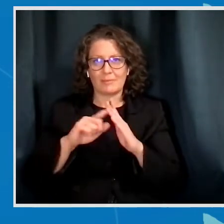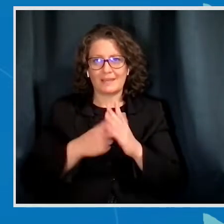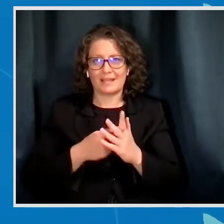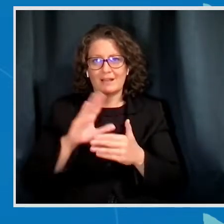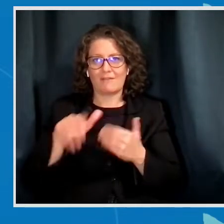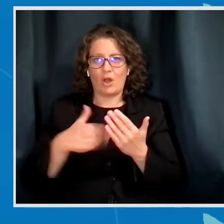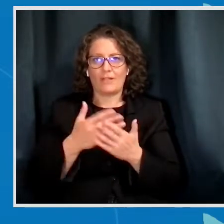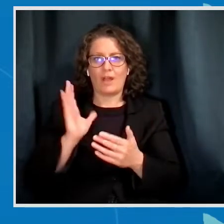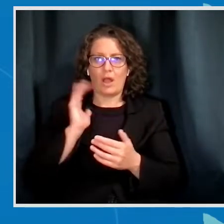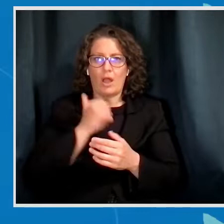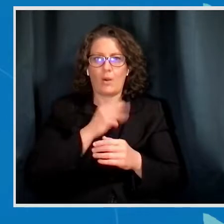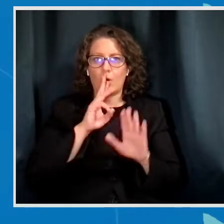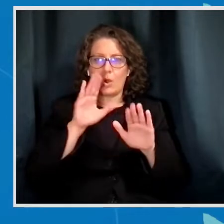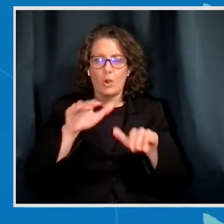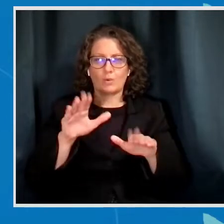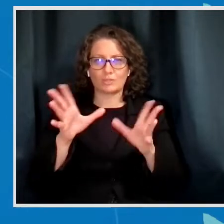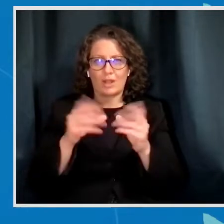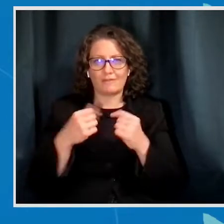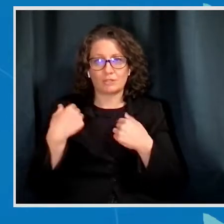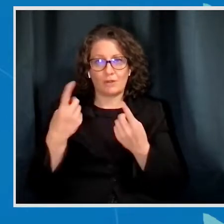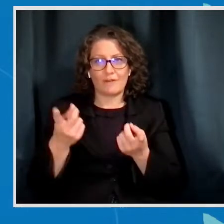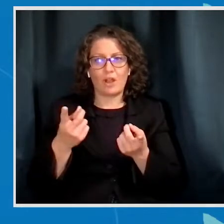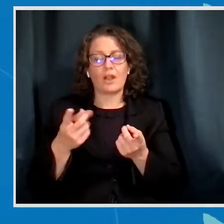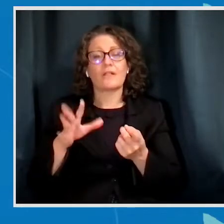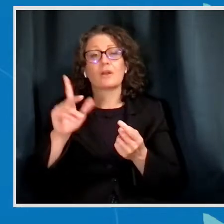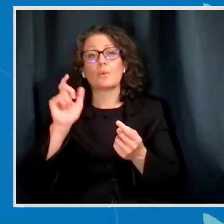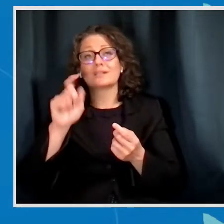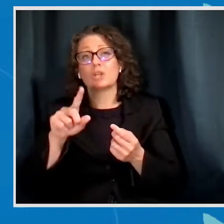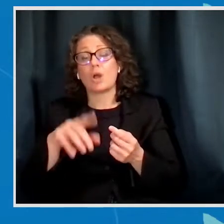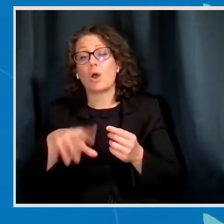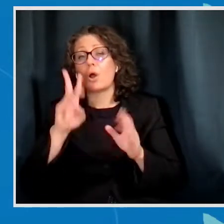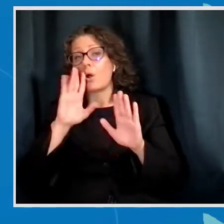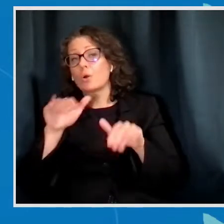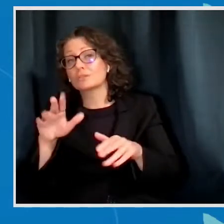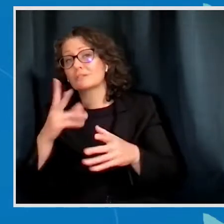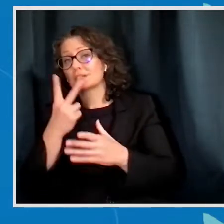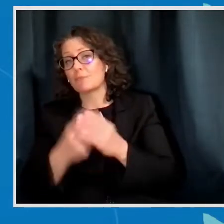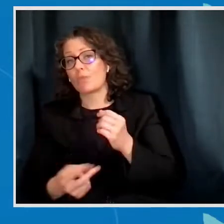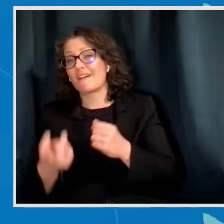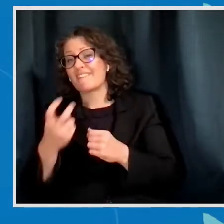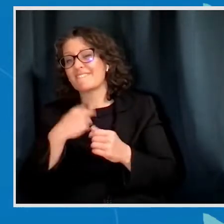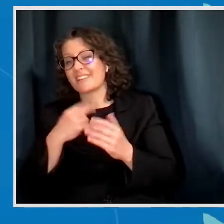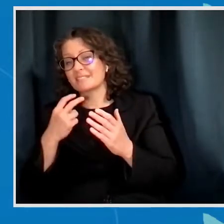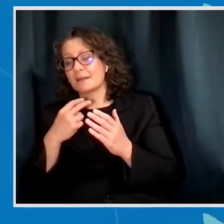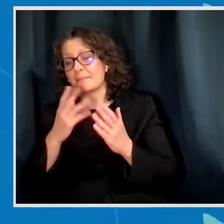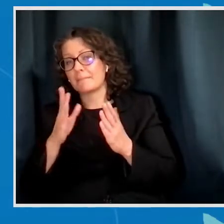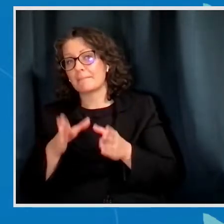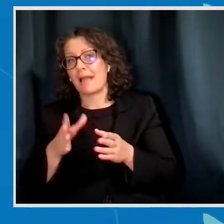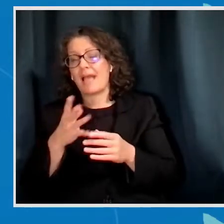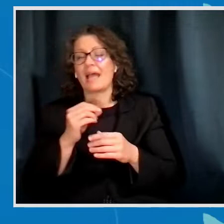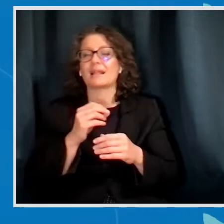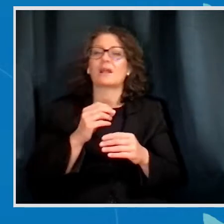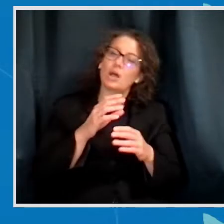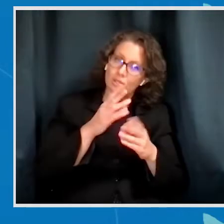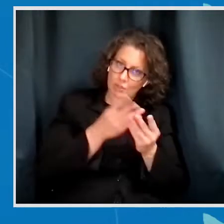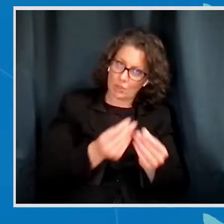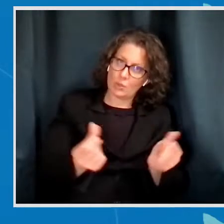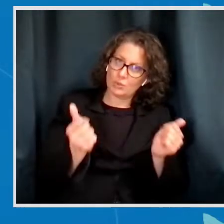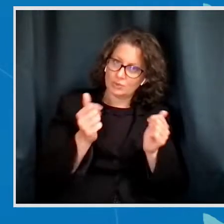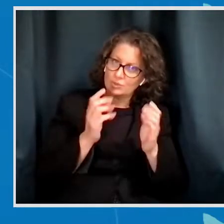far. The question here is, our ocean is both a victim and a source of solutions for climate change. Finding solutions to the